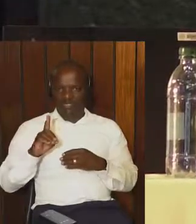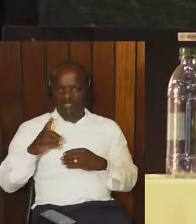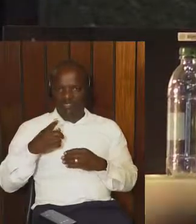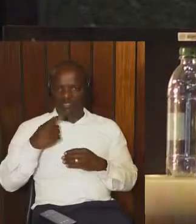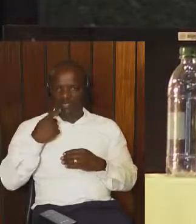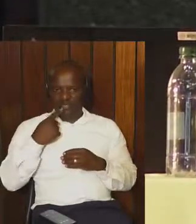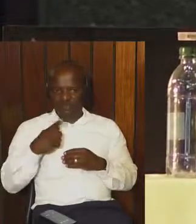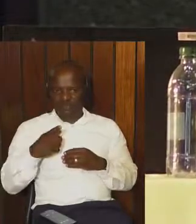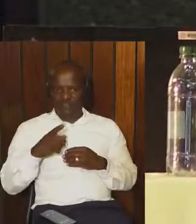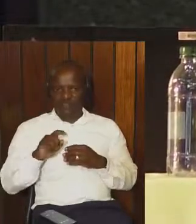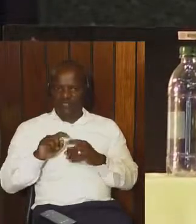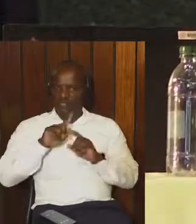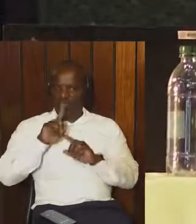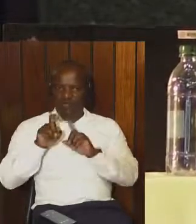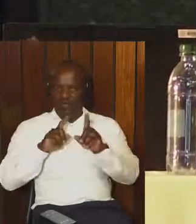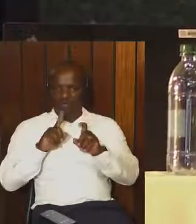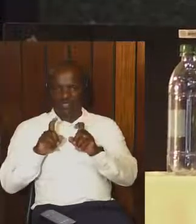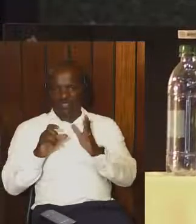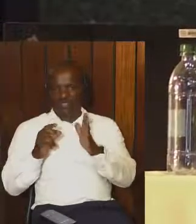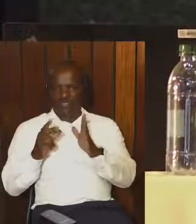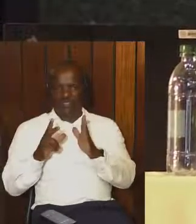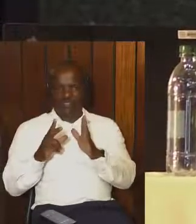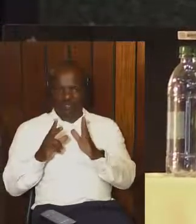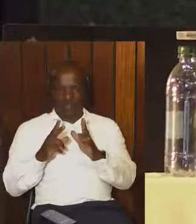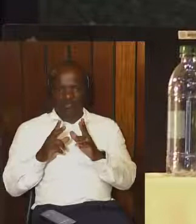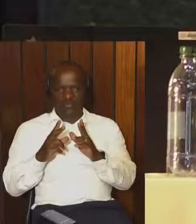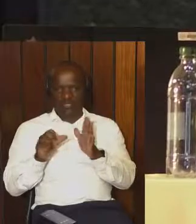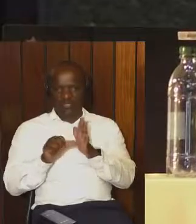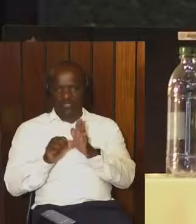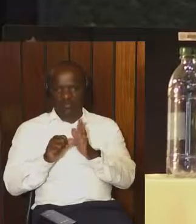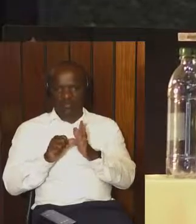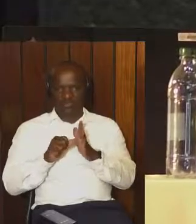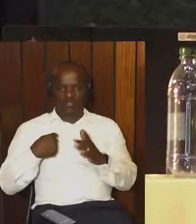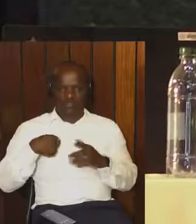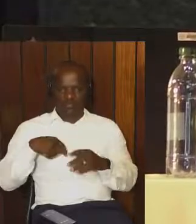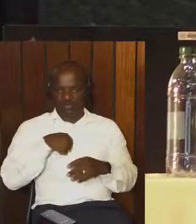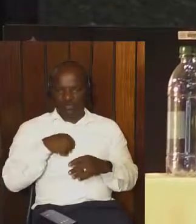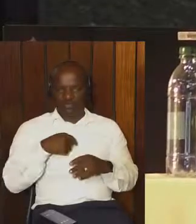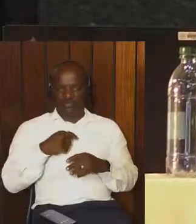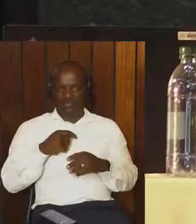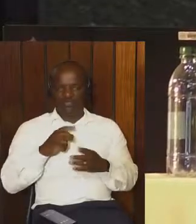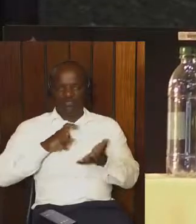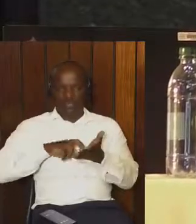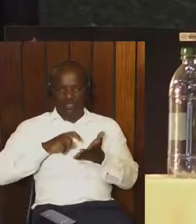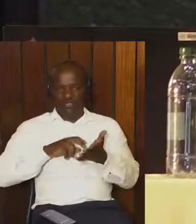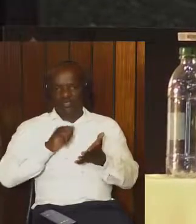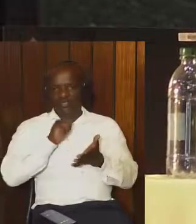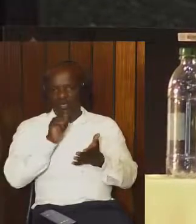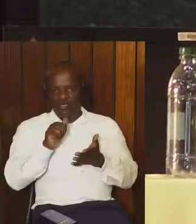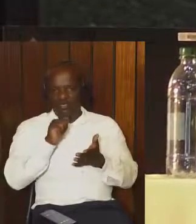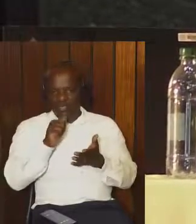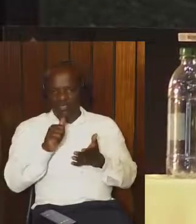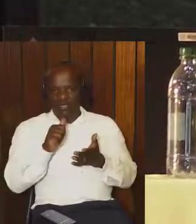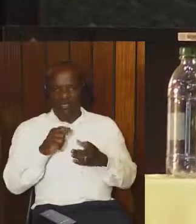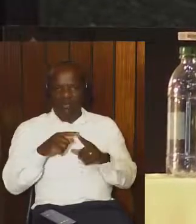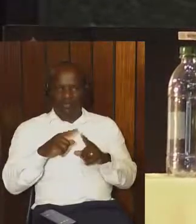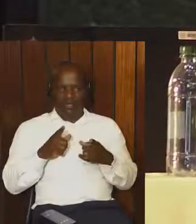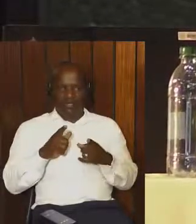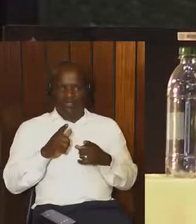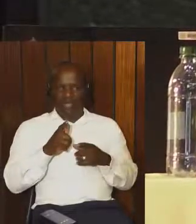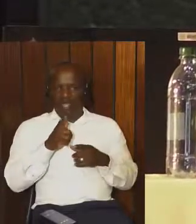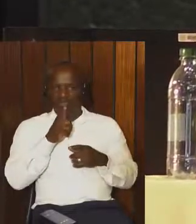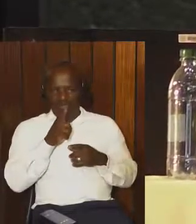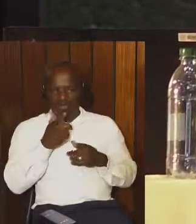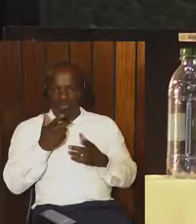the questions are very important to us, and we need to basically respond. Respond is not about talking, but respond is